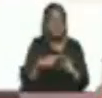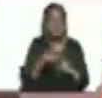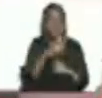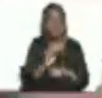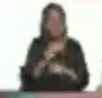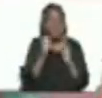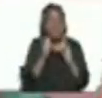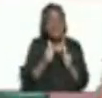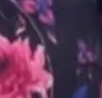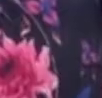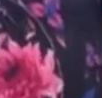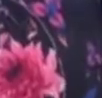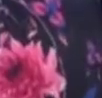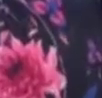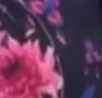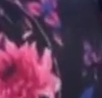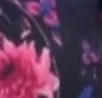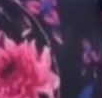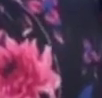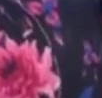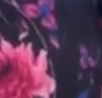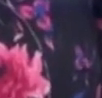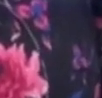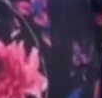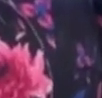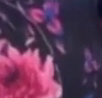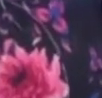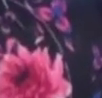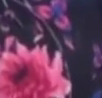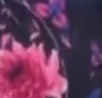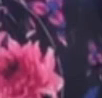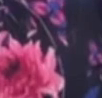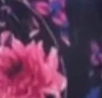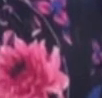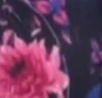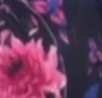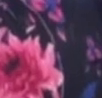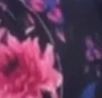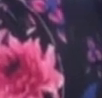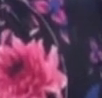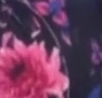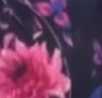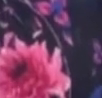immediately. Hello, everyone. I'm Fern Carey. Thank you for watching our YouTube